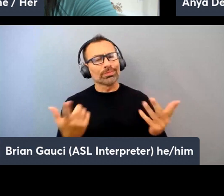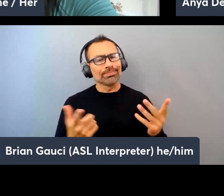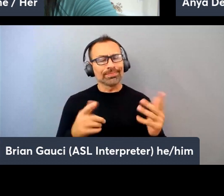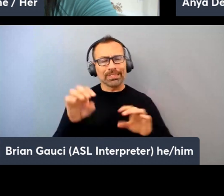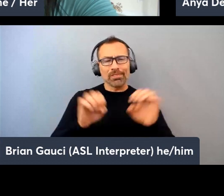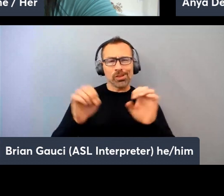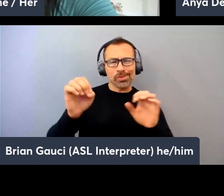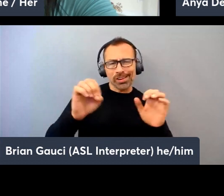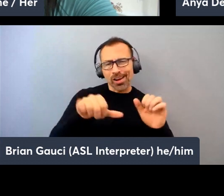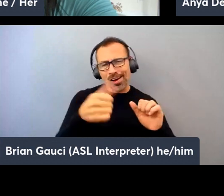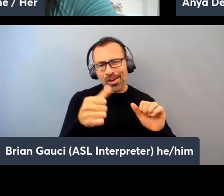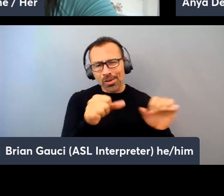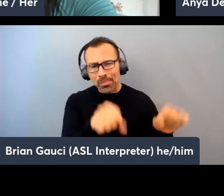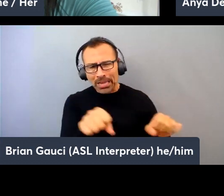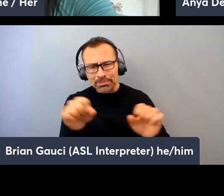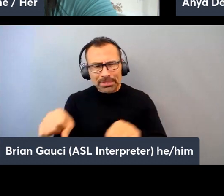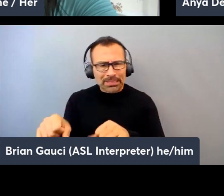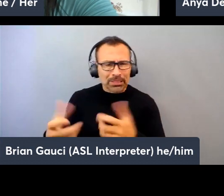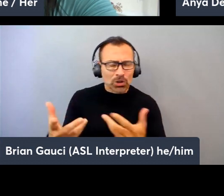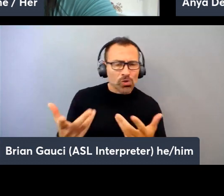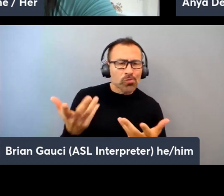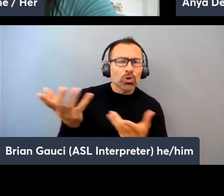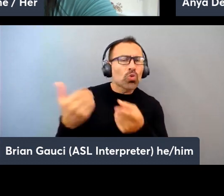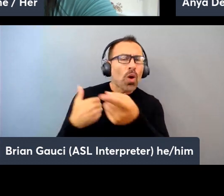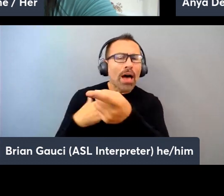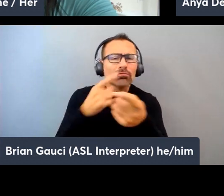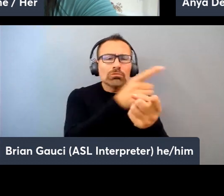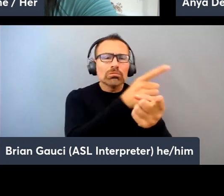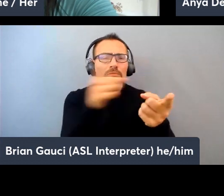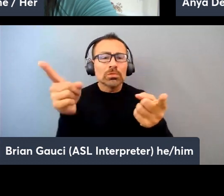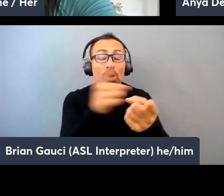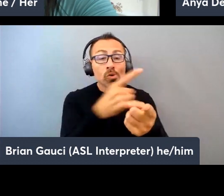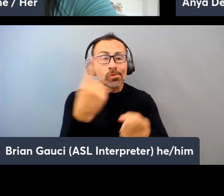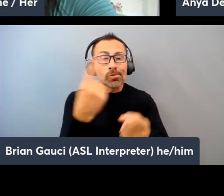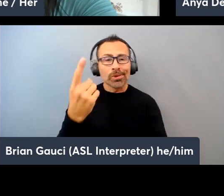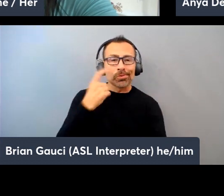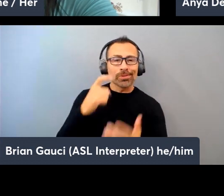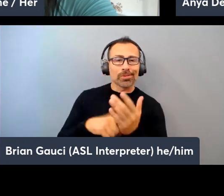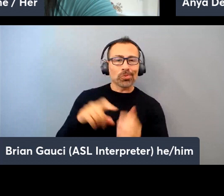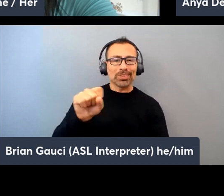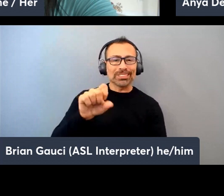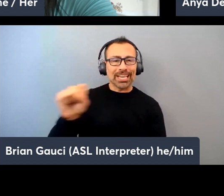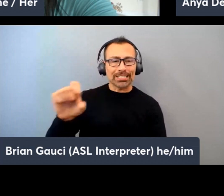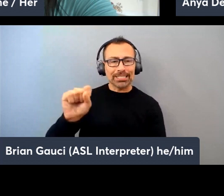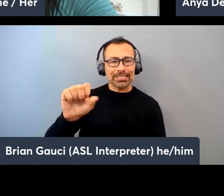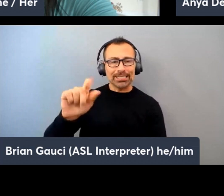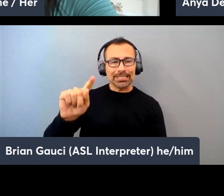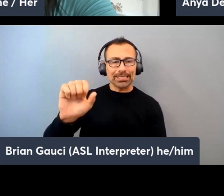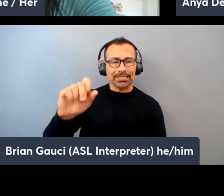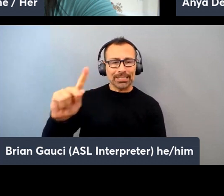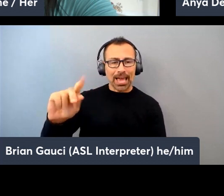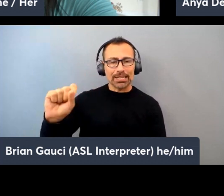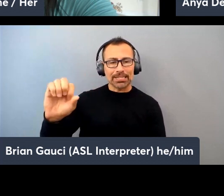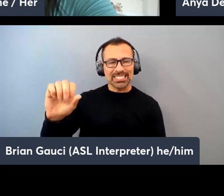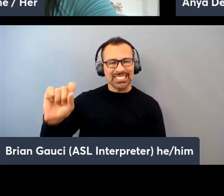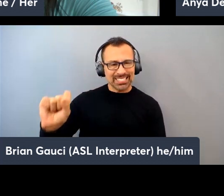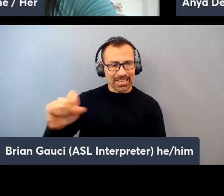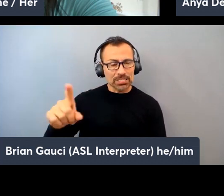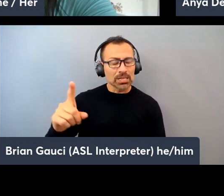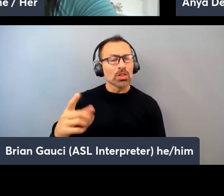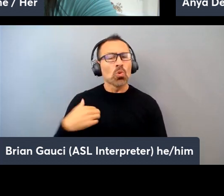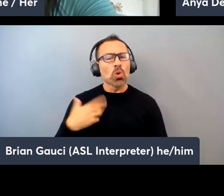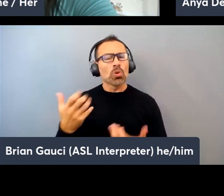of what could be already out there, one of them was StackSets. And when we started evaluating, what features it